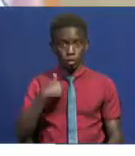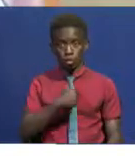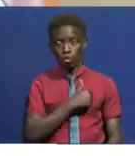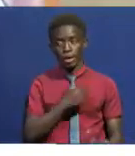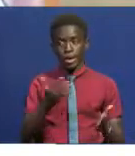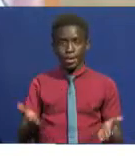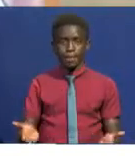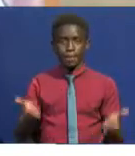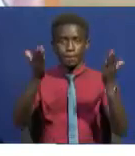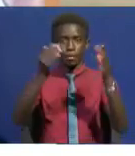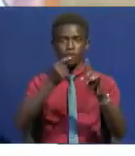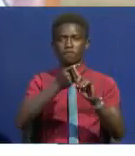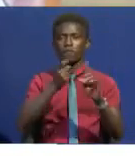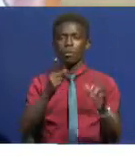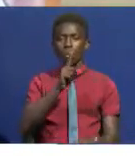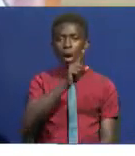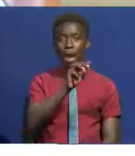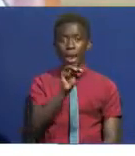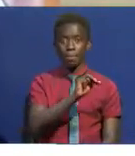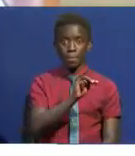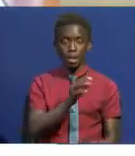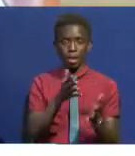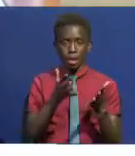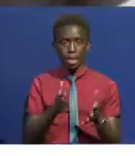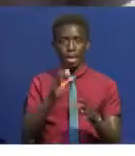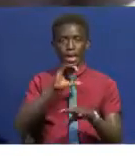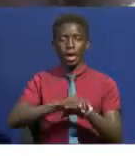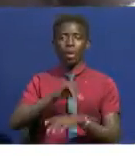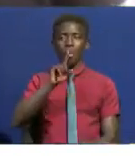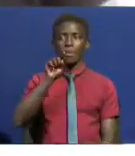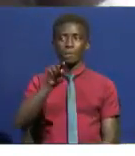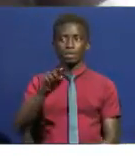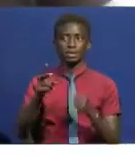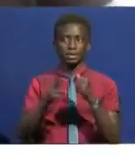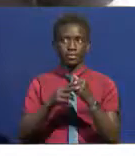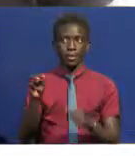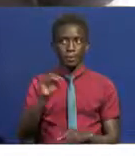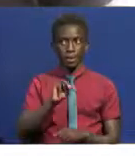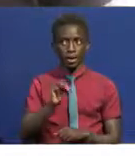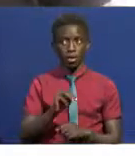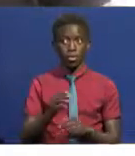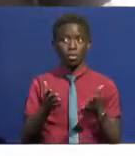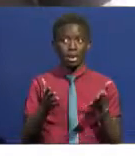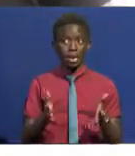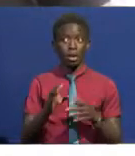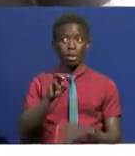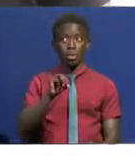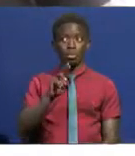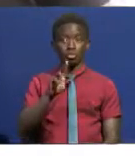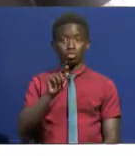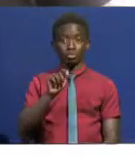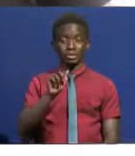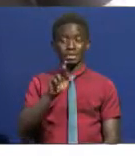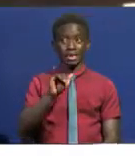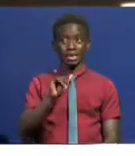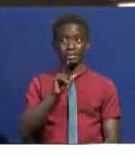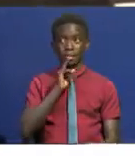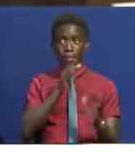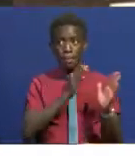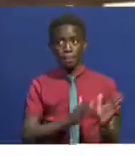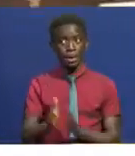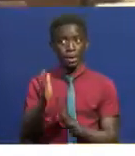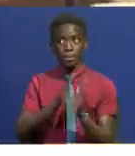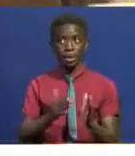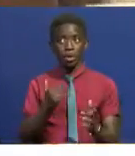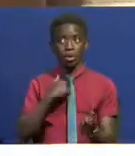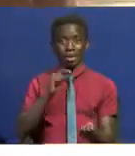upscaled from 1 million all the way to 1.7 million. Mutari says plans are underway to shift the registration from